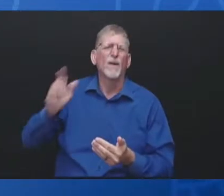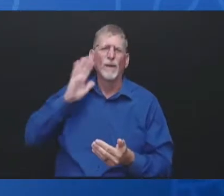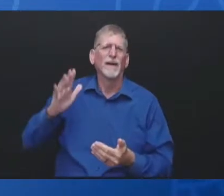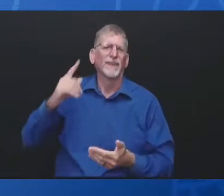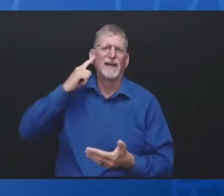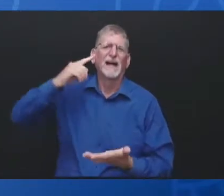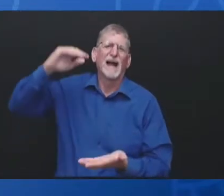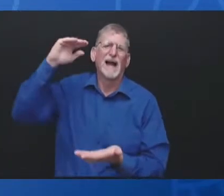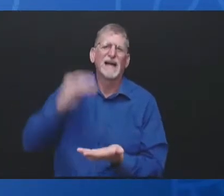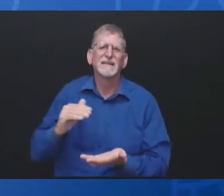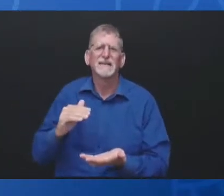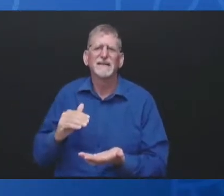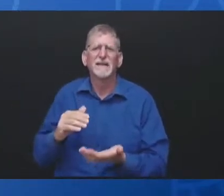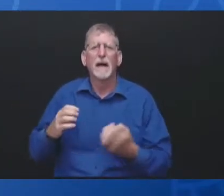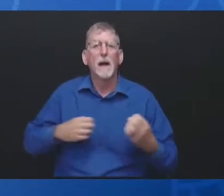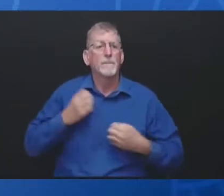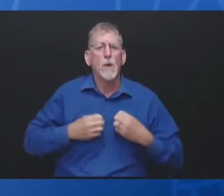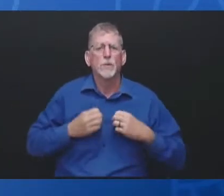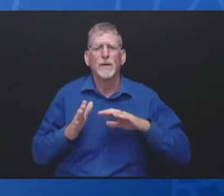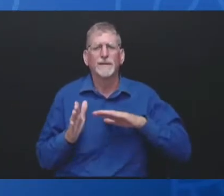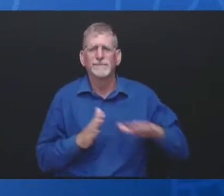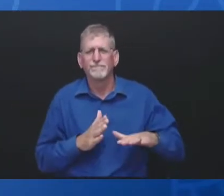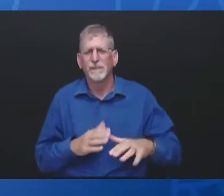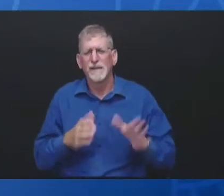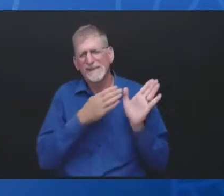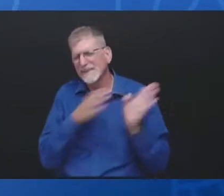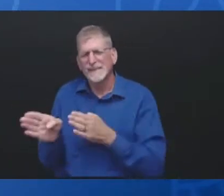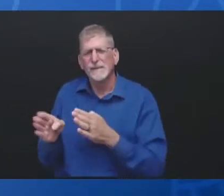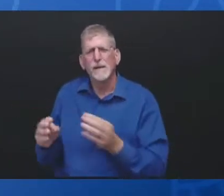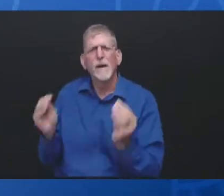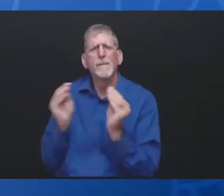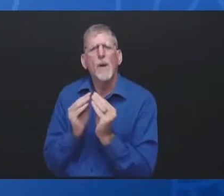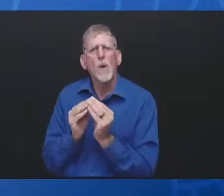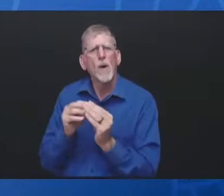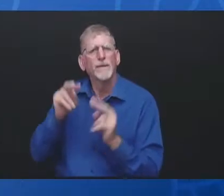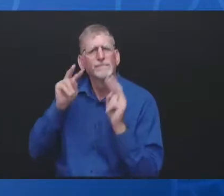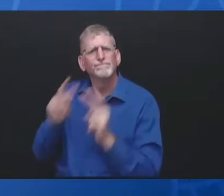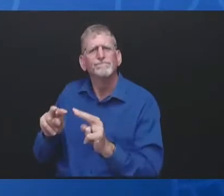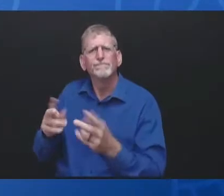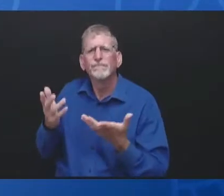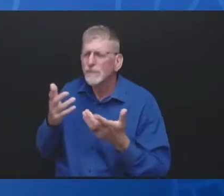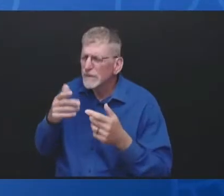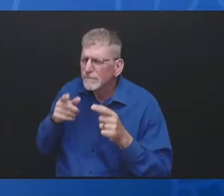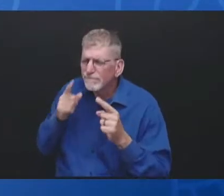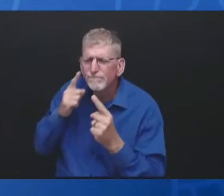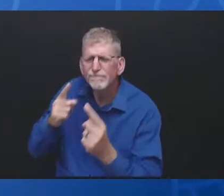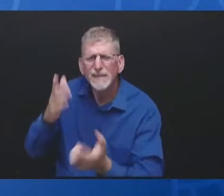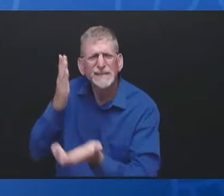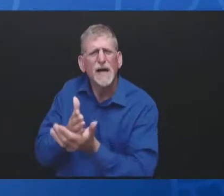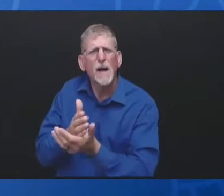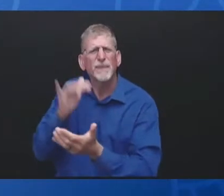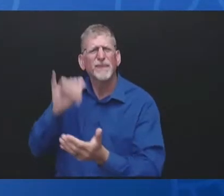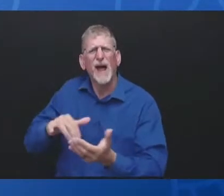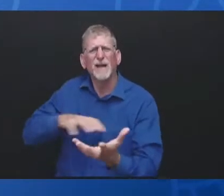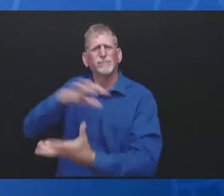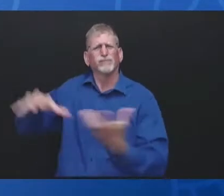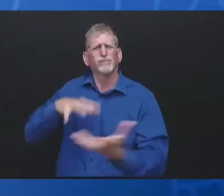they could do, which is in their hands, to stop the carnage and the slaughter that's happening right